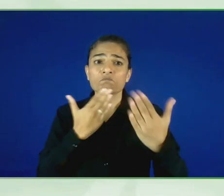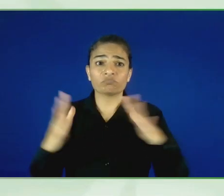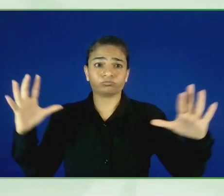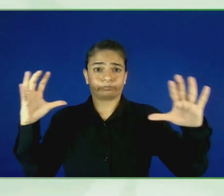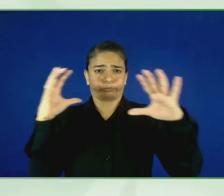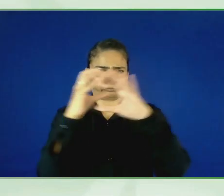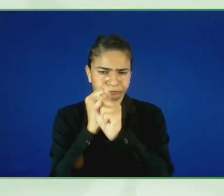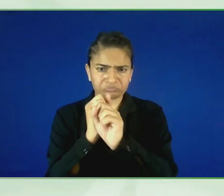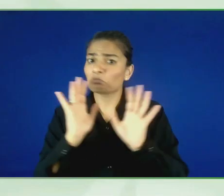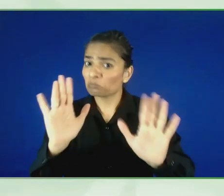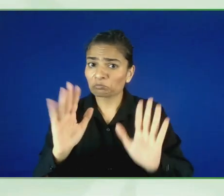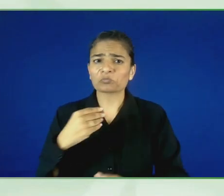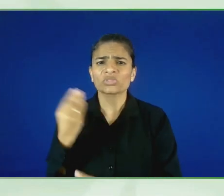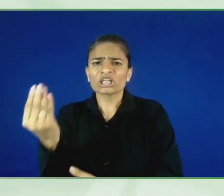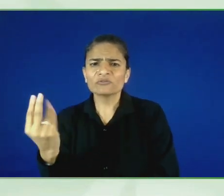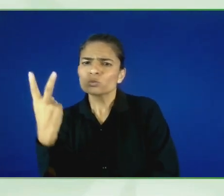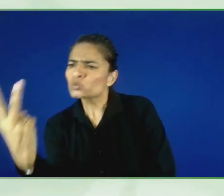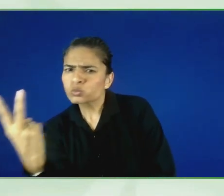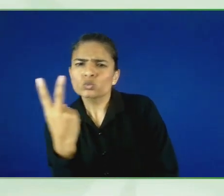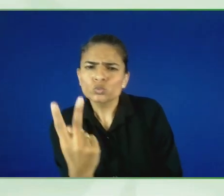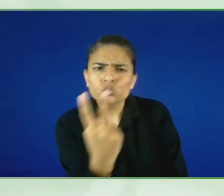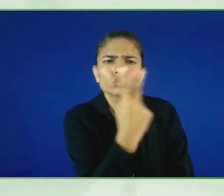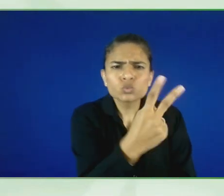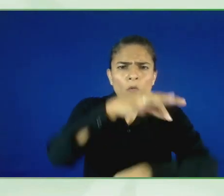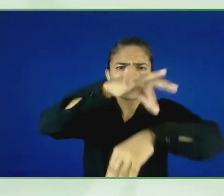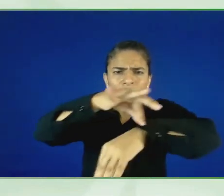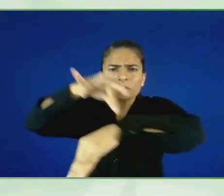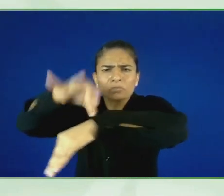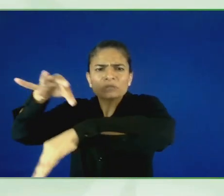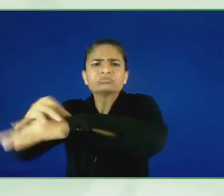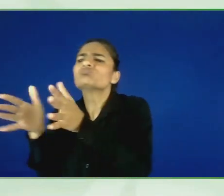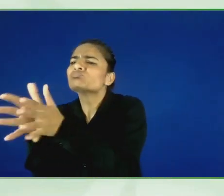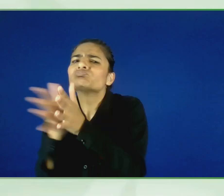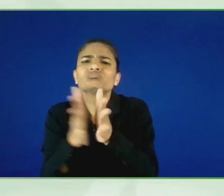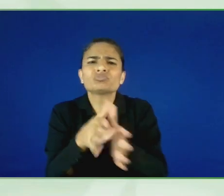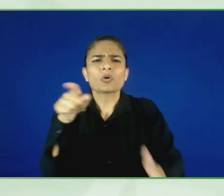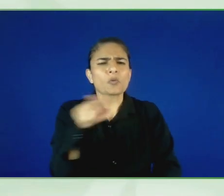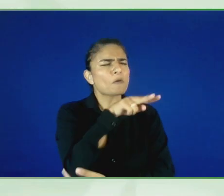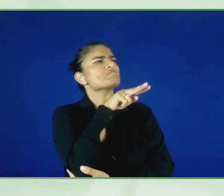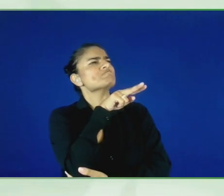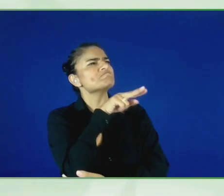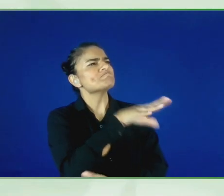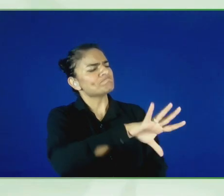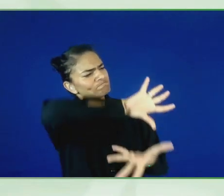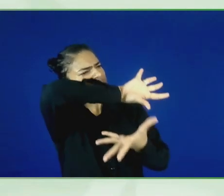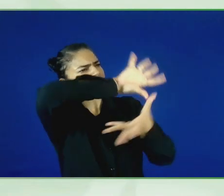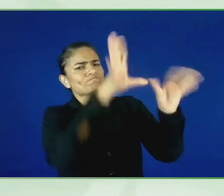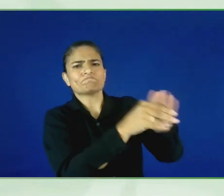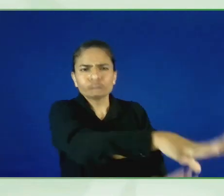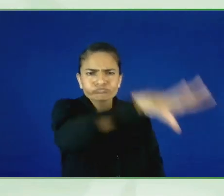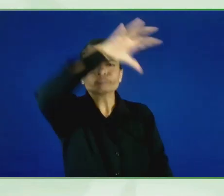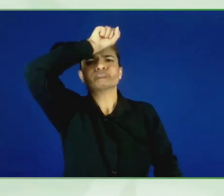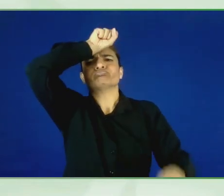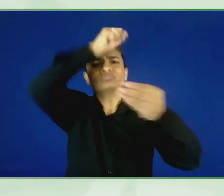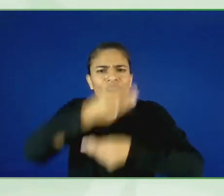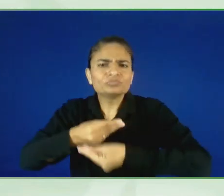tell us what are your key takeaways around everything we've spoken about today, and what do you really want people to, beyond